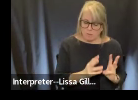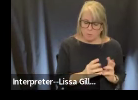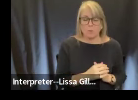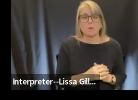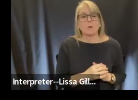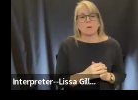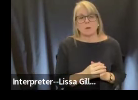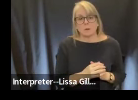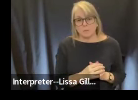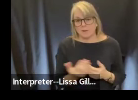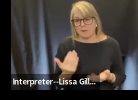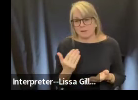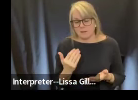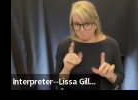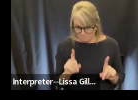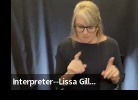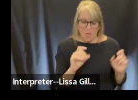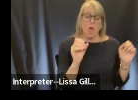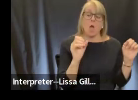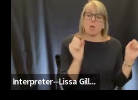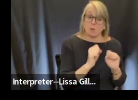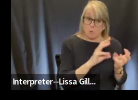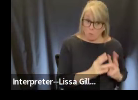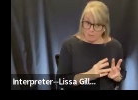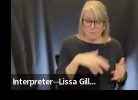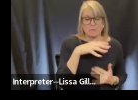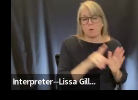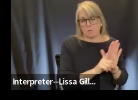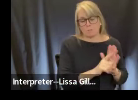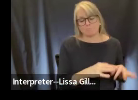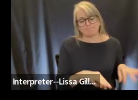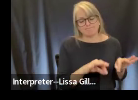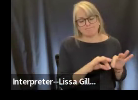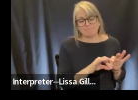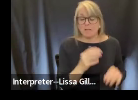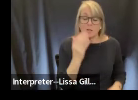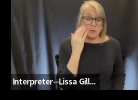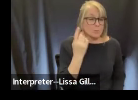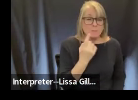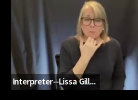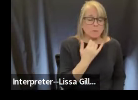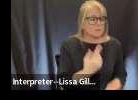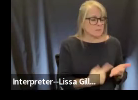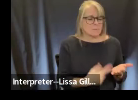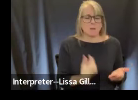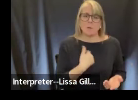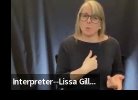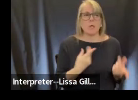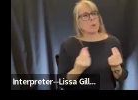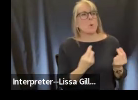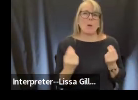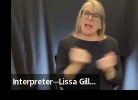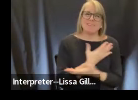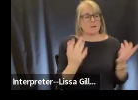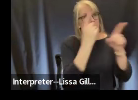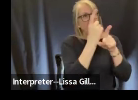one more time on the cold weather, those smoke alarms are critical. If something goes wrong, because sometimes we can do everything right, but sometimes